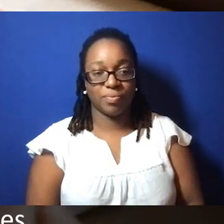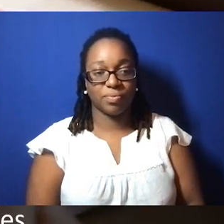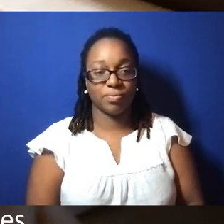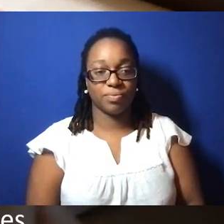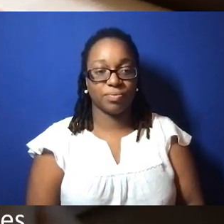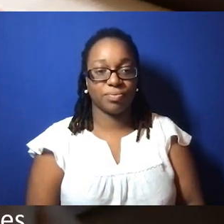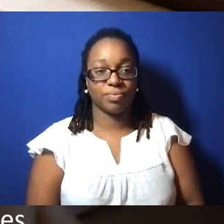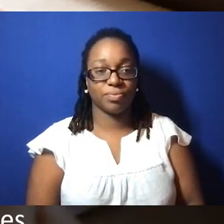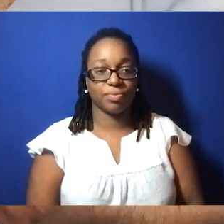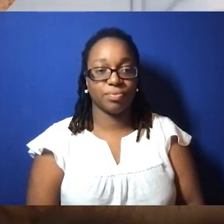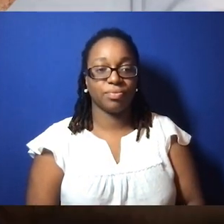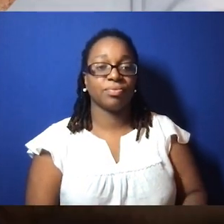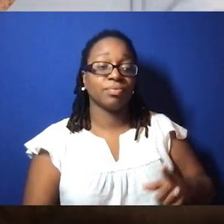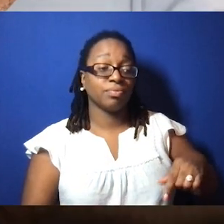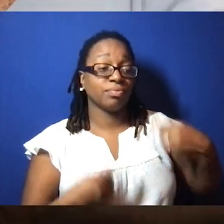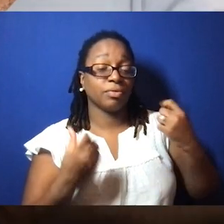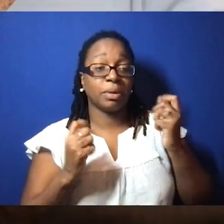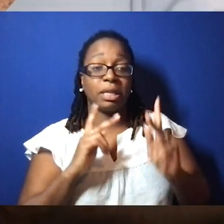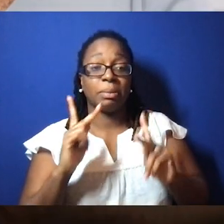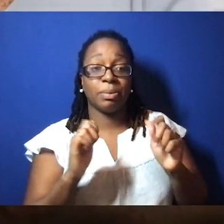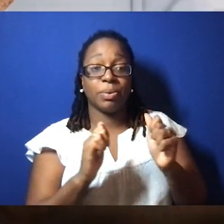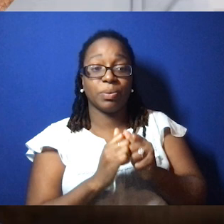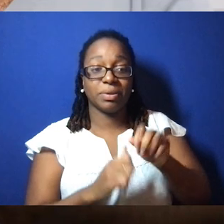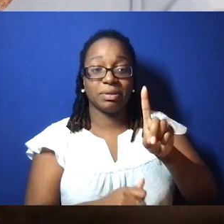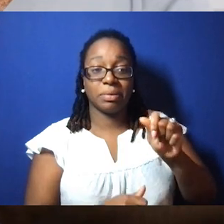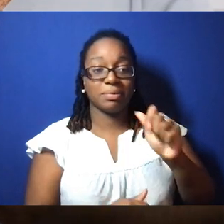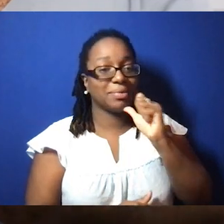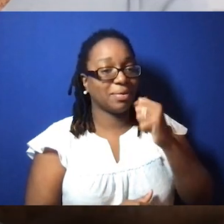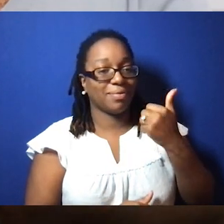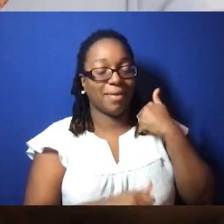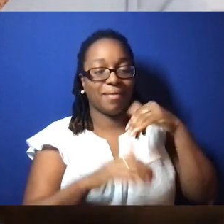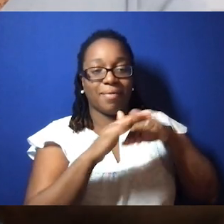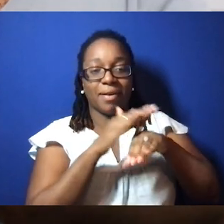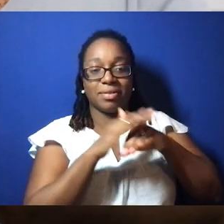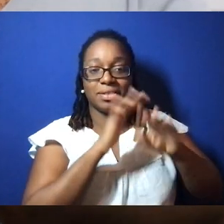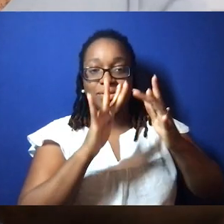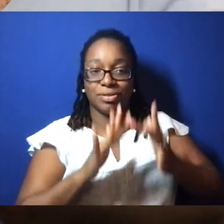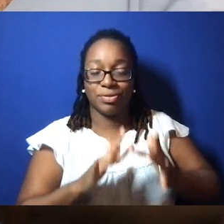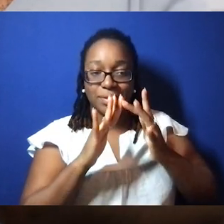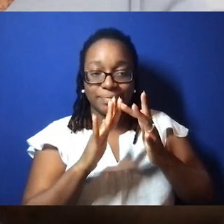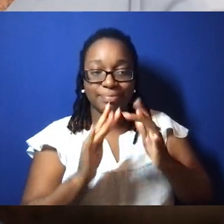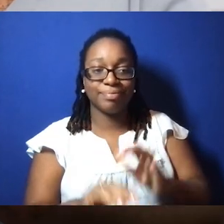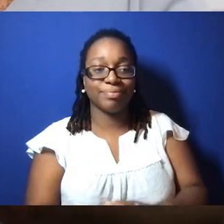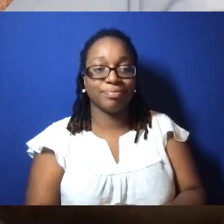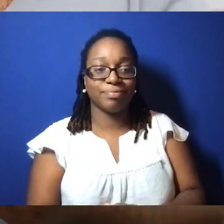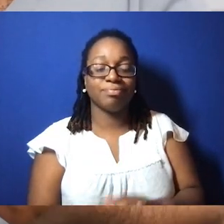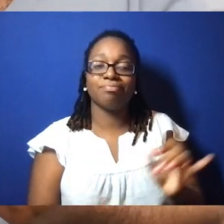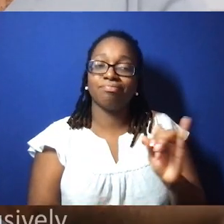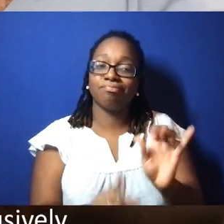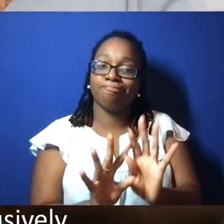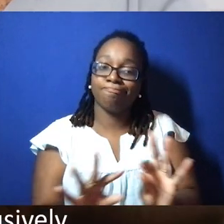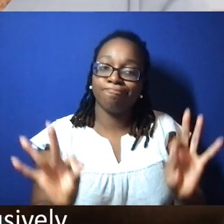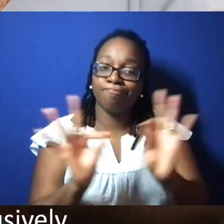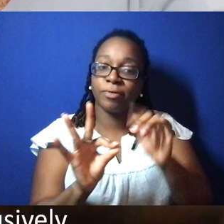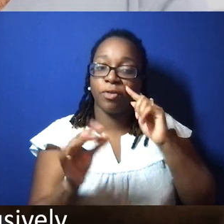people with disabilities. Since many people with disabilities do not have access to the internet, it